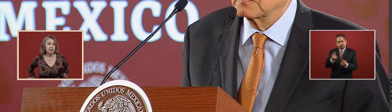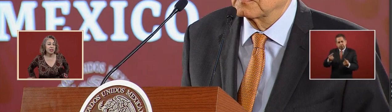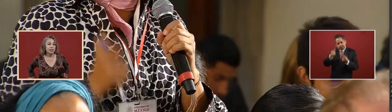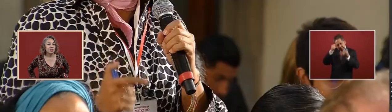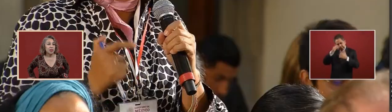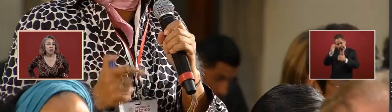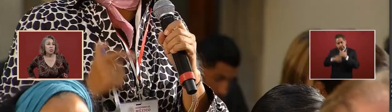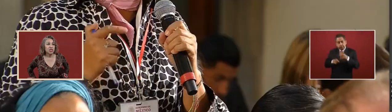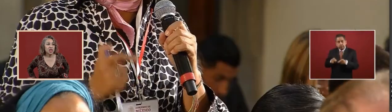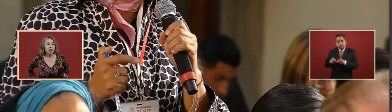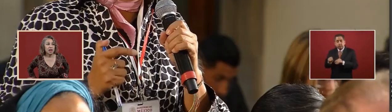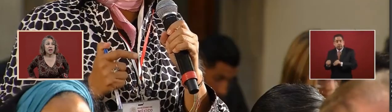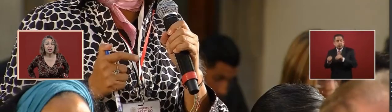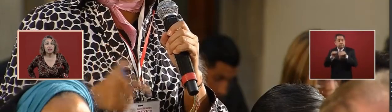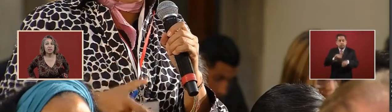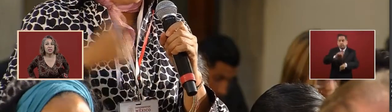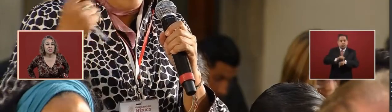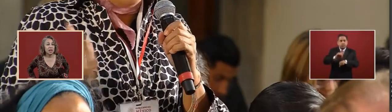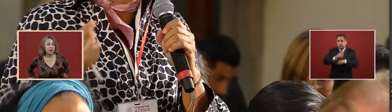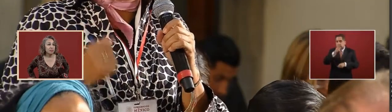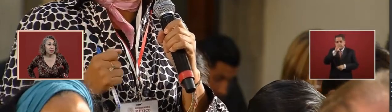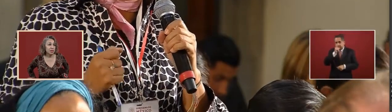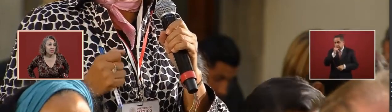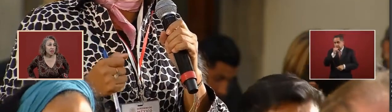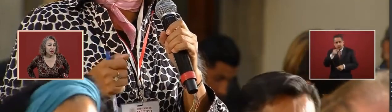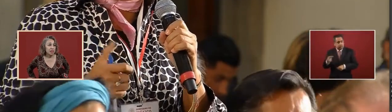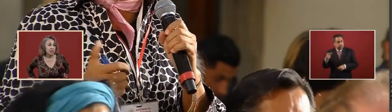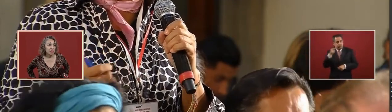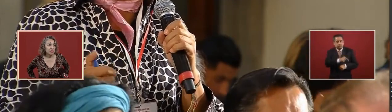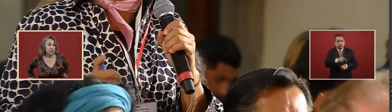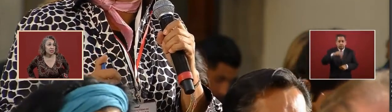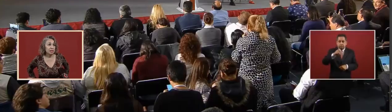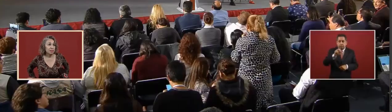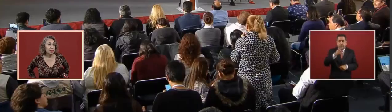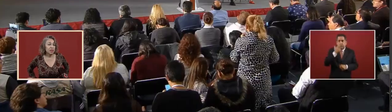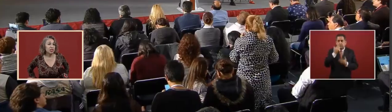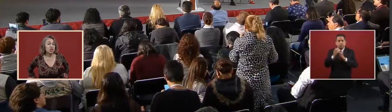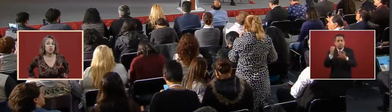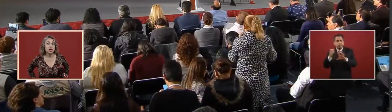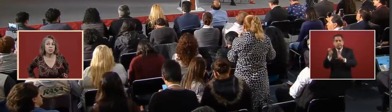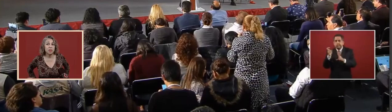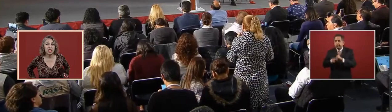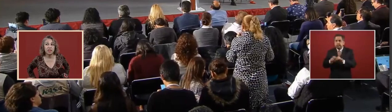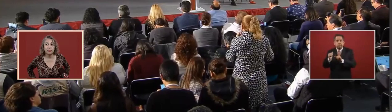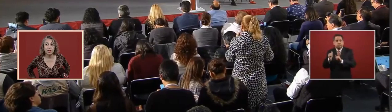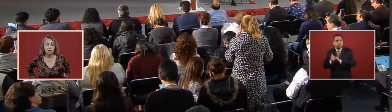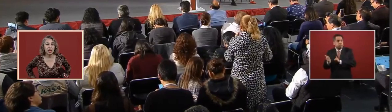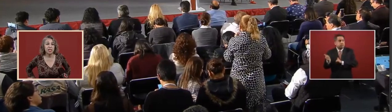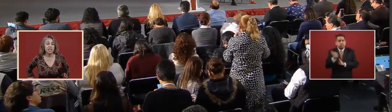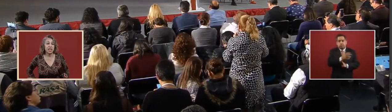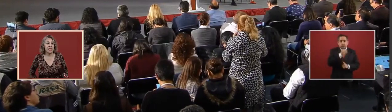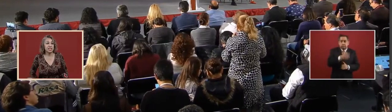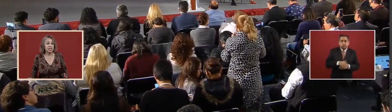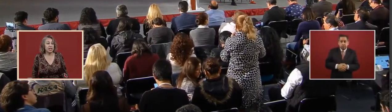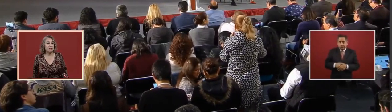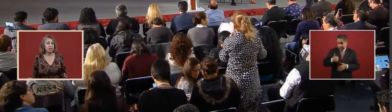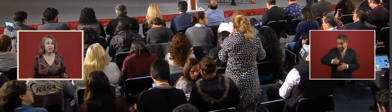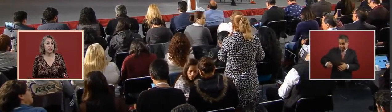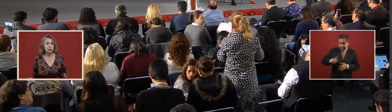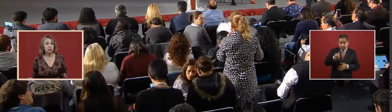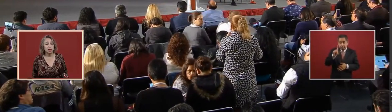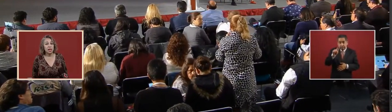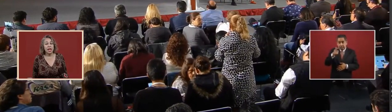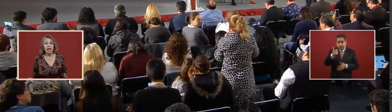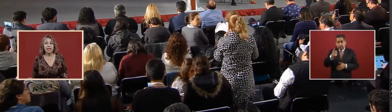children, which cannot go to Puerto Madero porque no hay transporte. There's no transportation for them to get to the next level